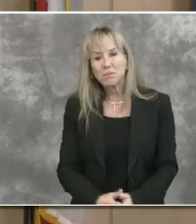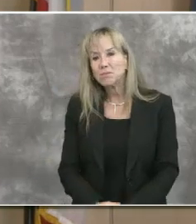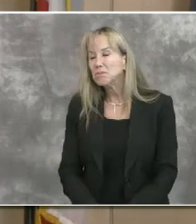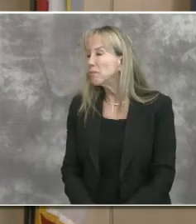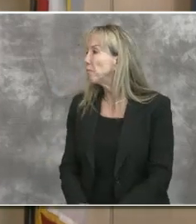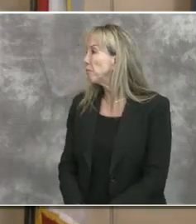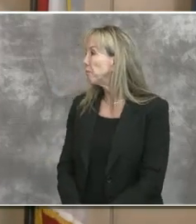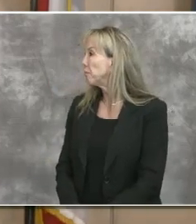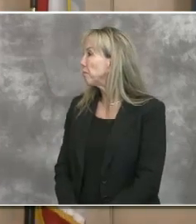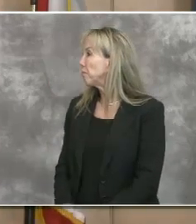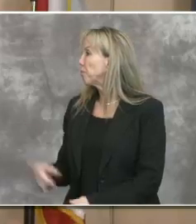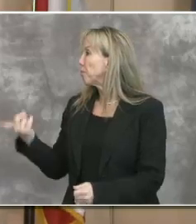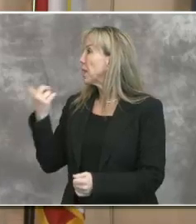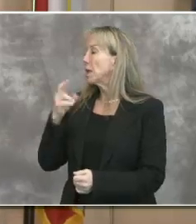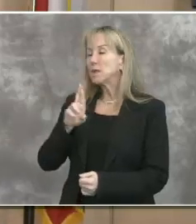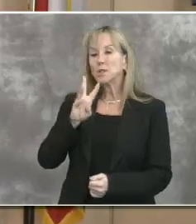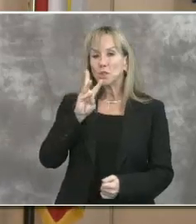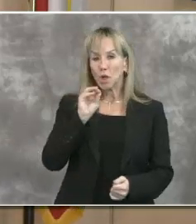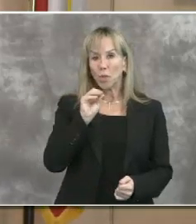respond.